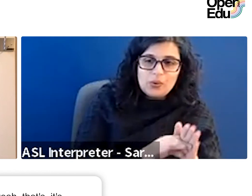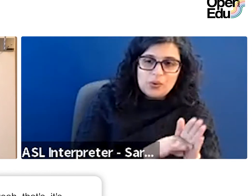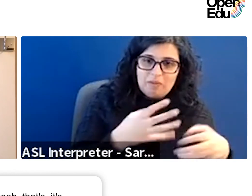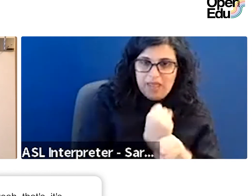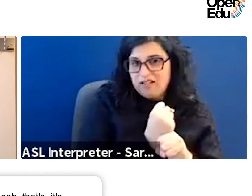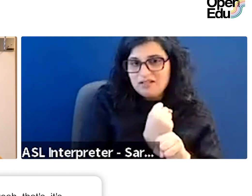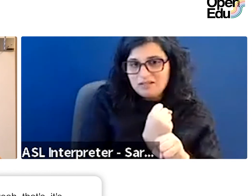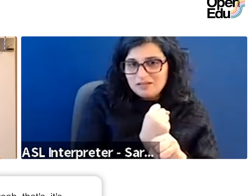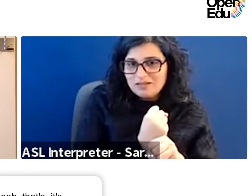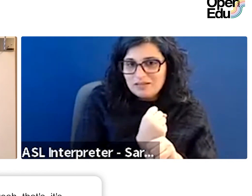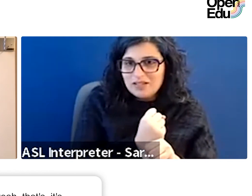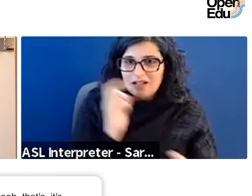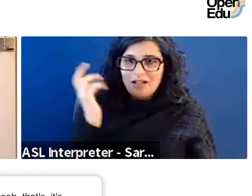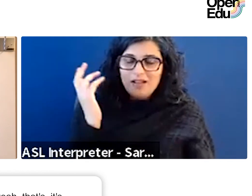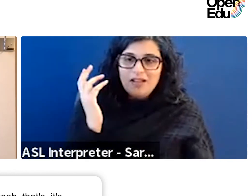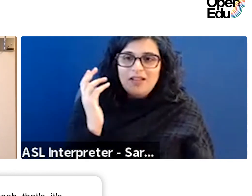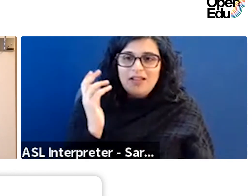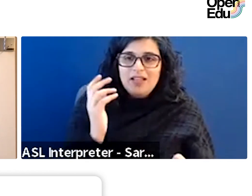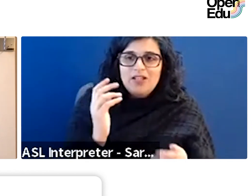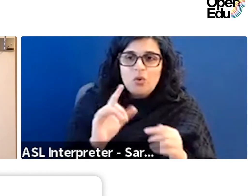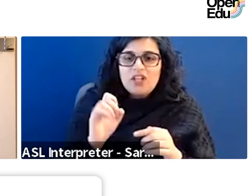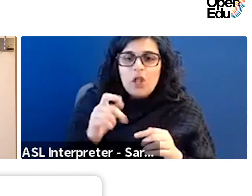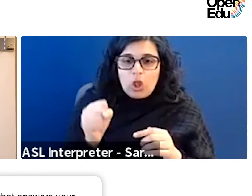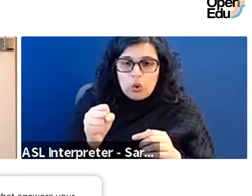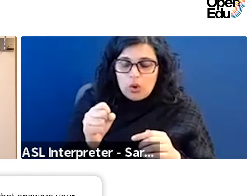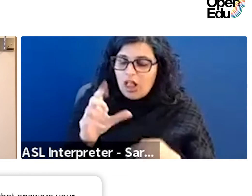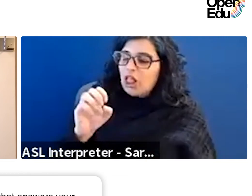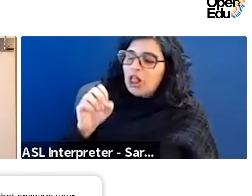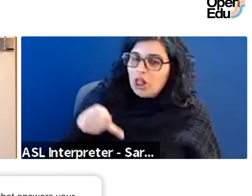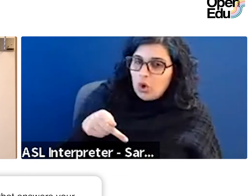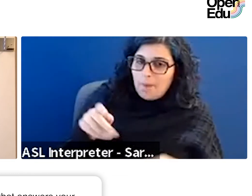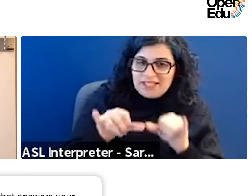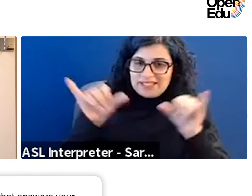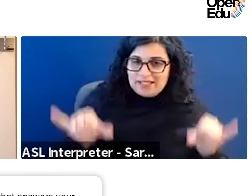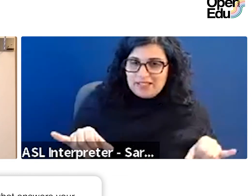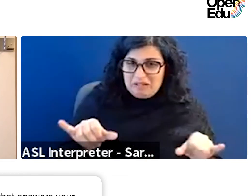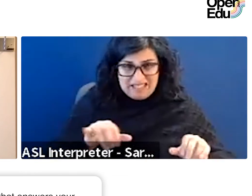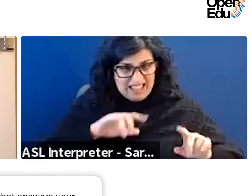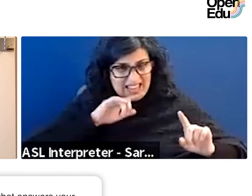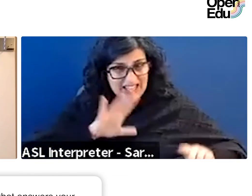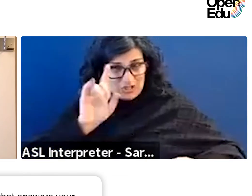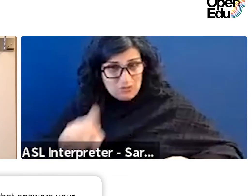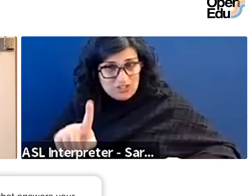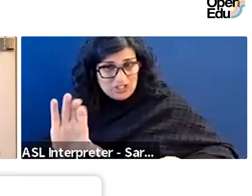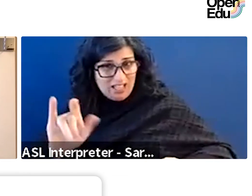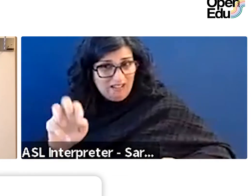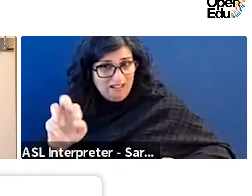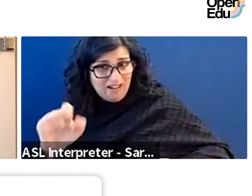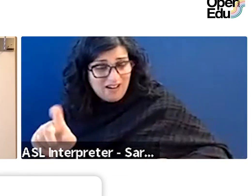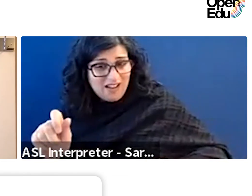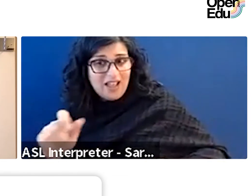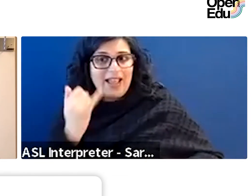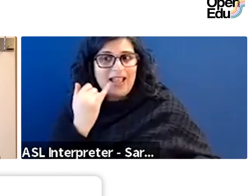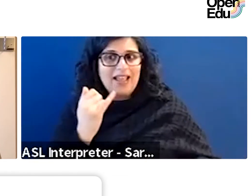yeah, it's basically just a loop system. I hope that answers your question, Clara, but do let me know